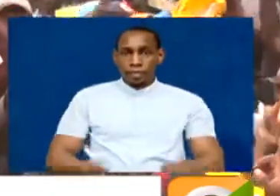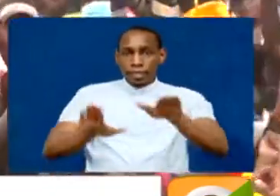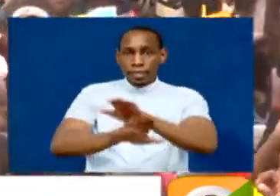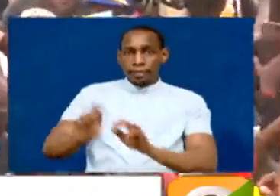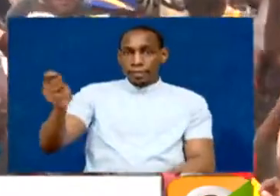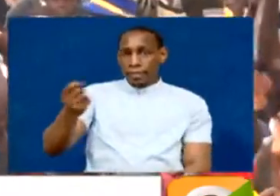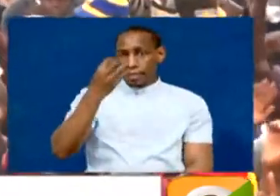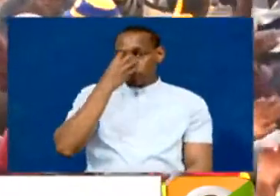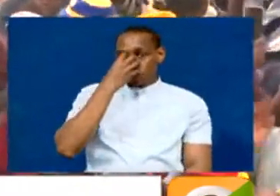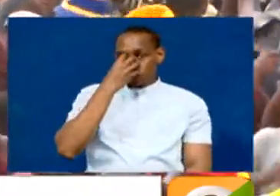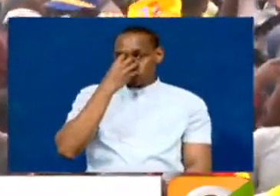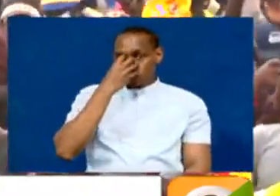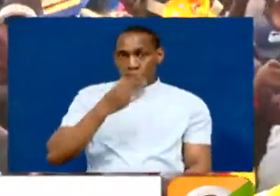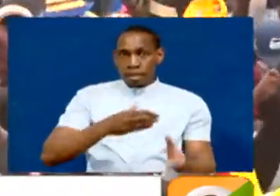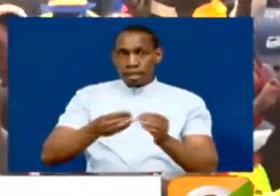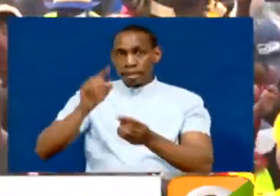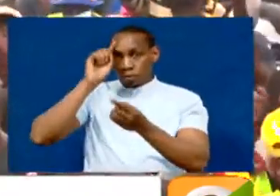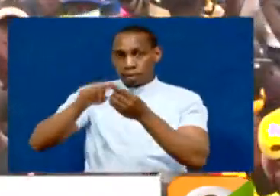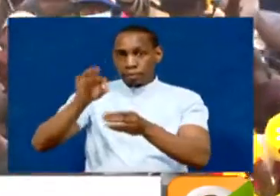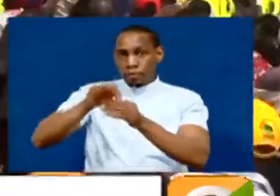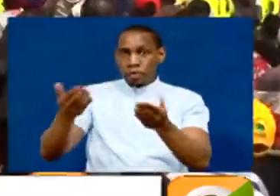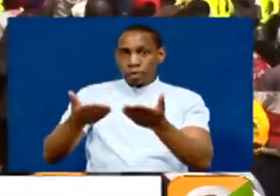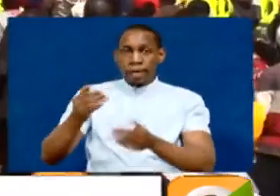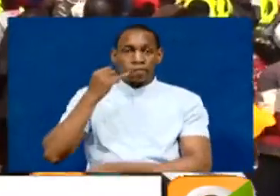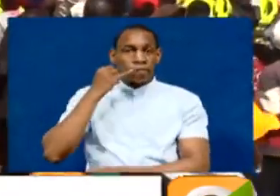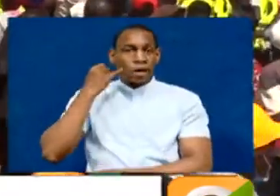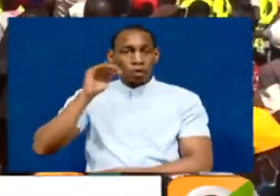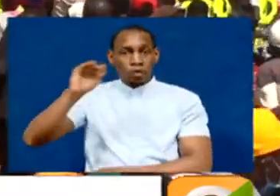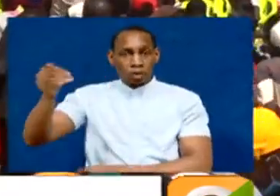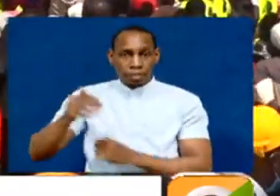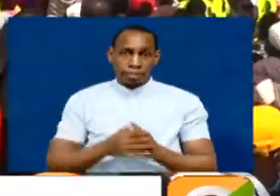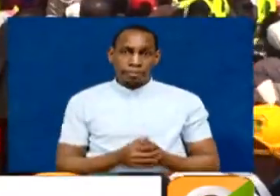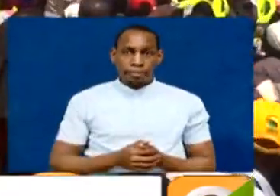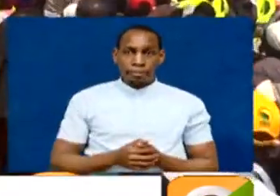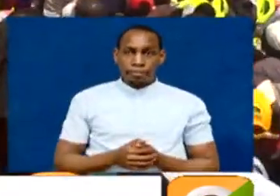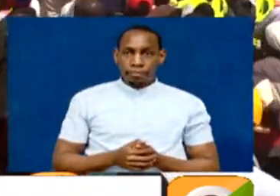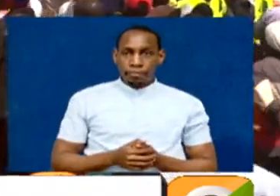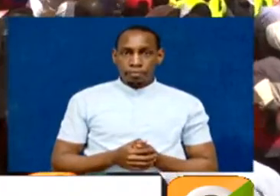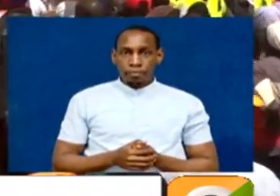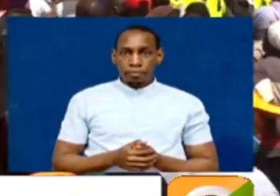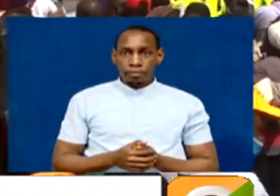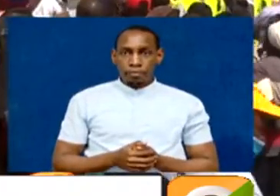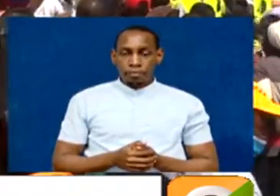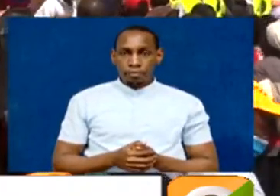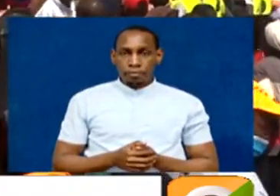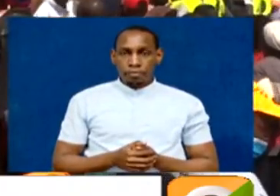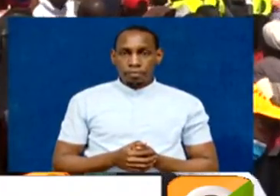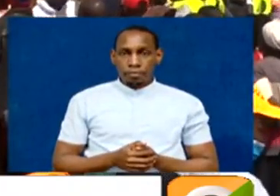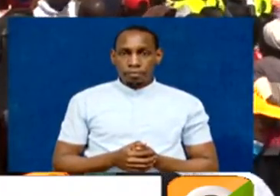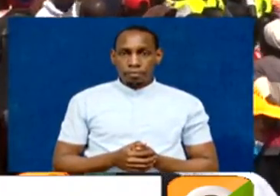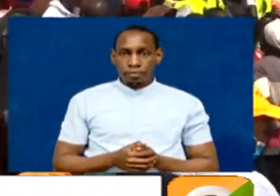Deputy President William Ruto took his vote-hunting mission to Bahati, Subukia and Kabazi centers in Nakuru